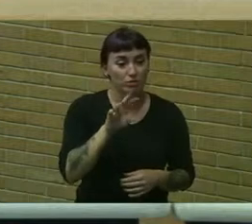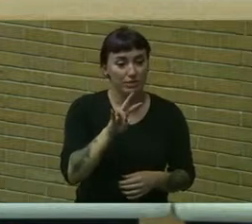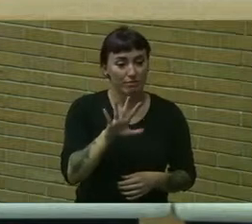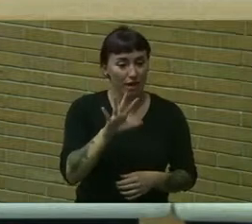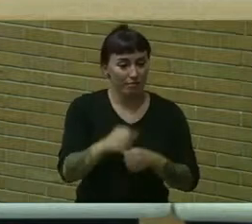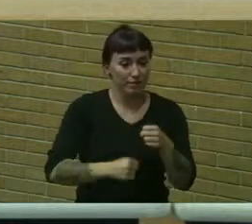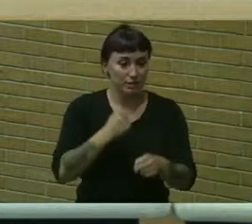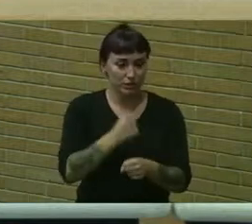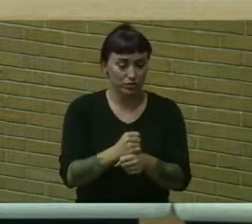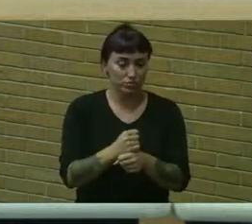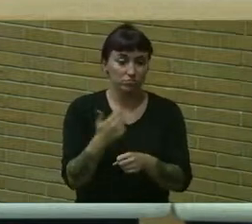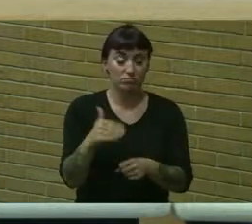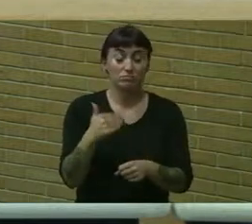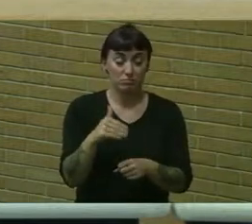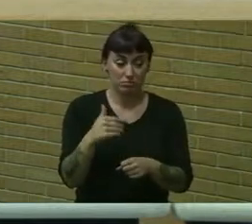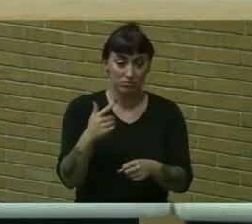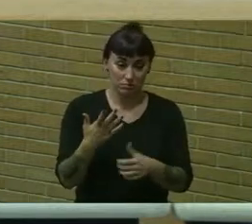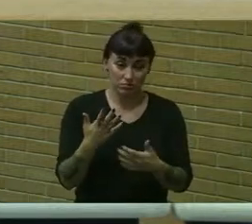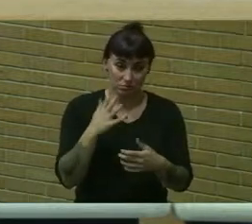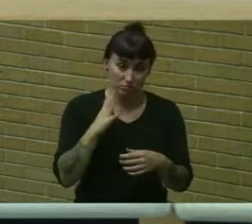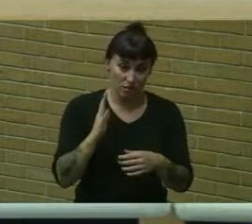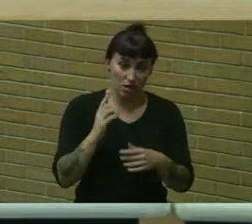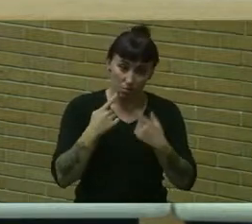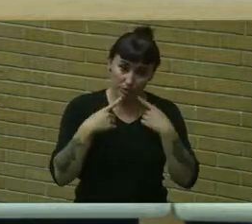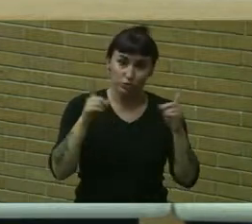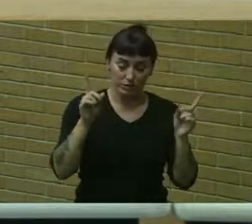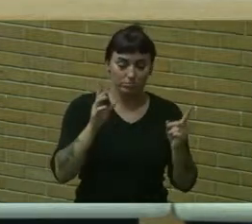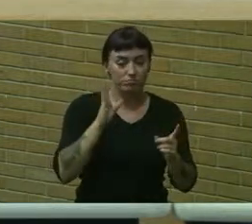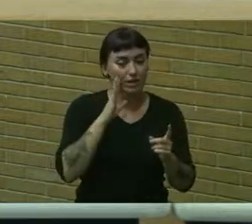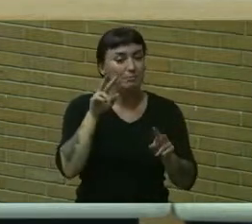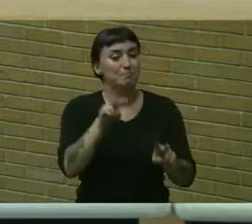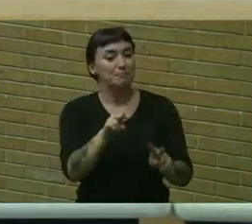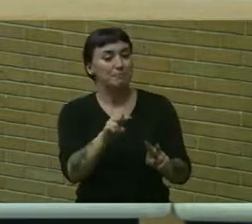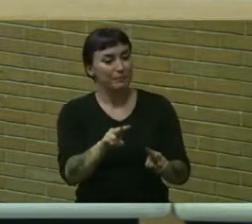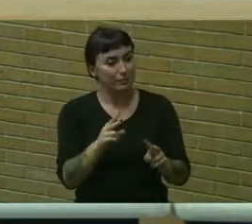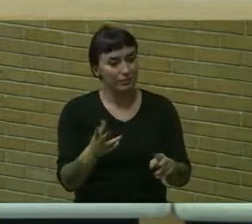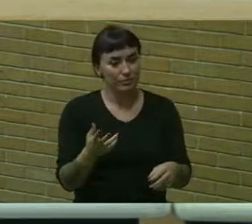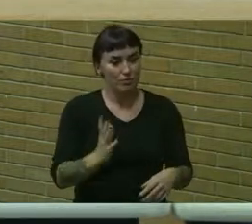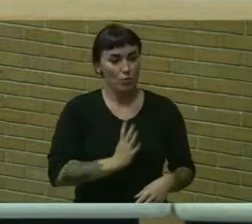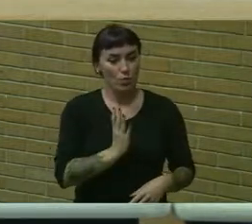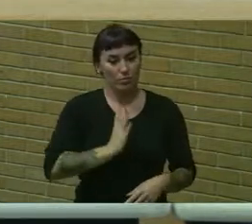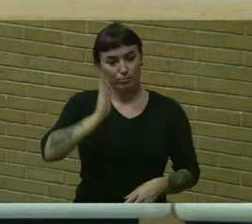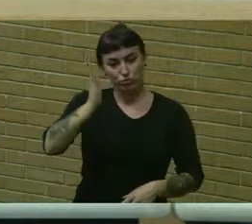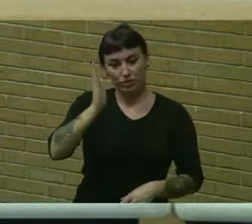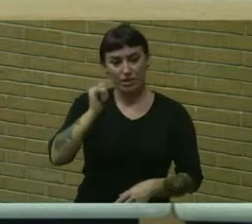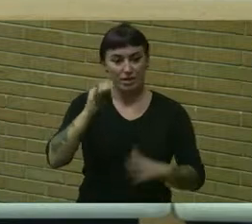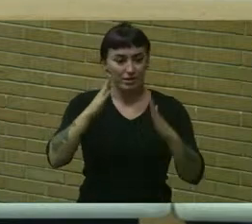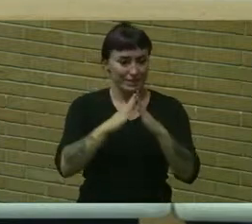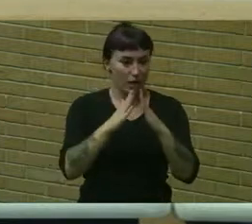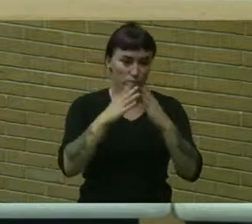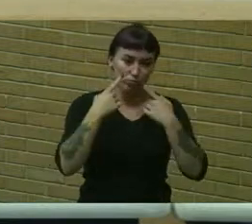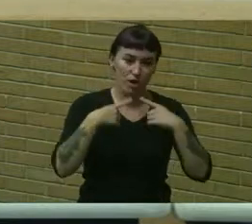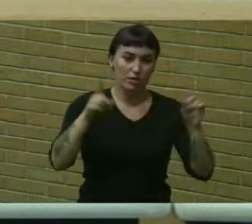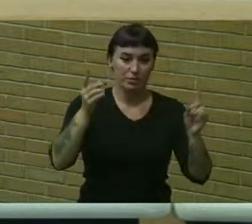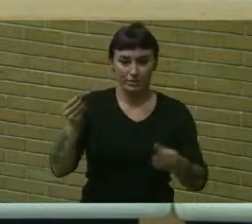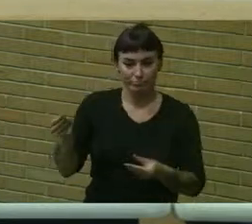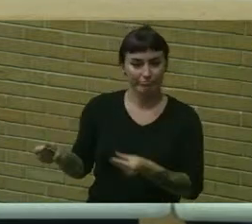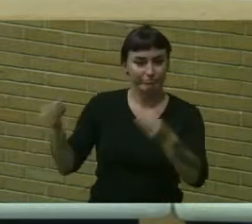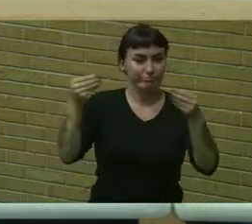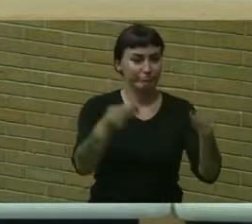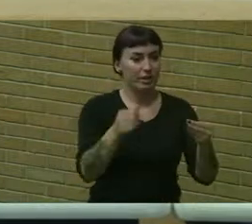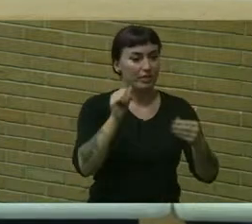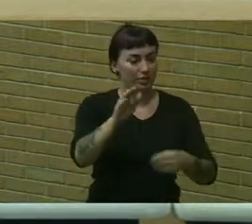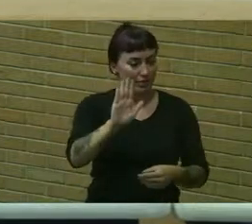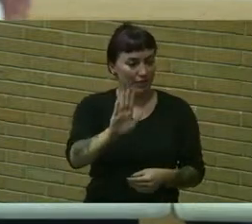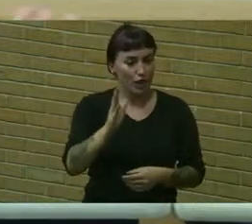175 years is an extraordinary milestone, and I'm looking forward to formally presenting that town proclamation at their